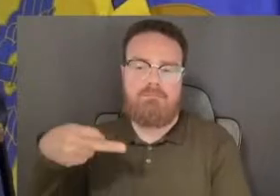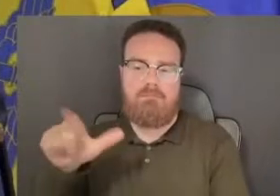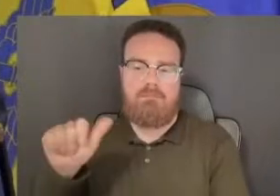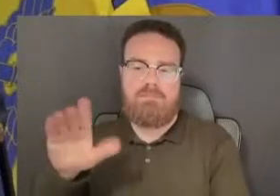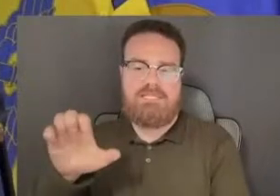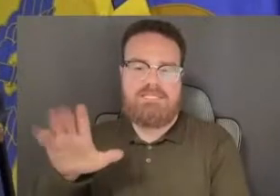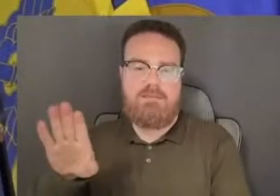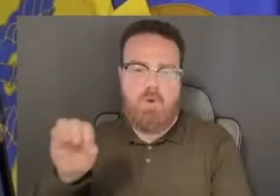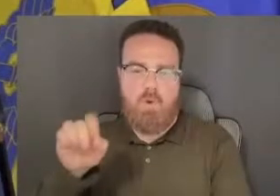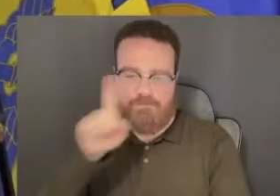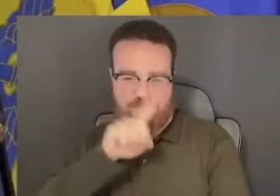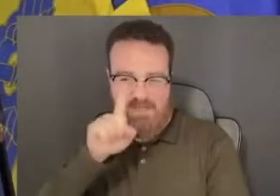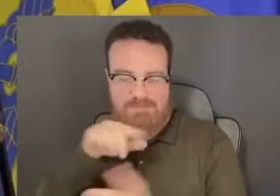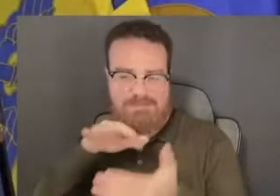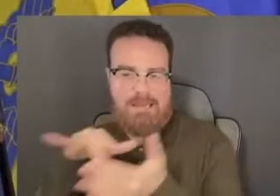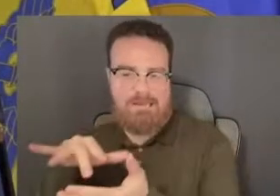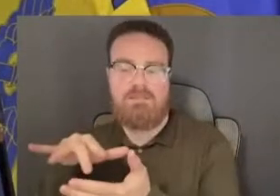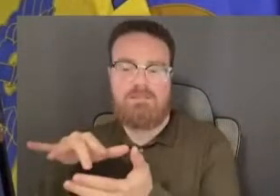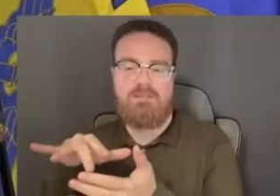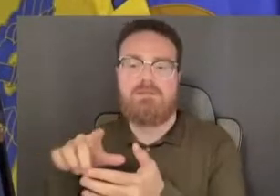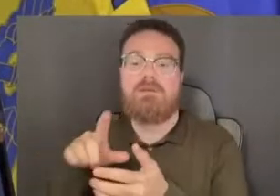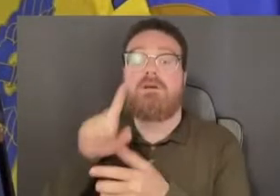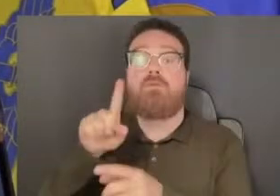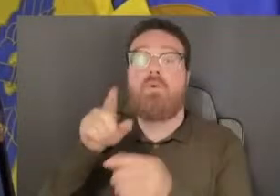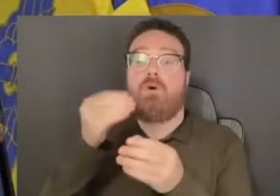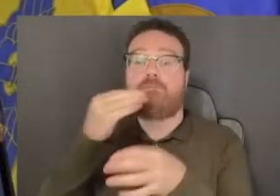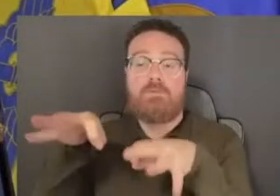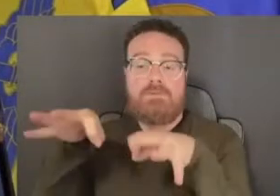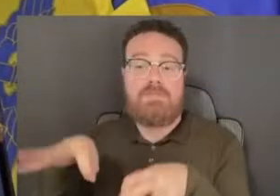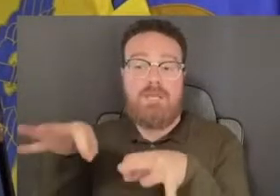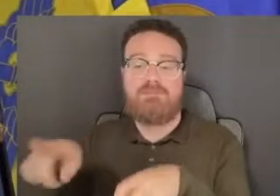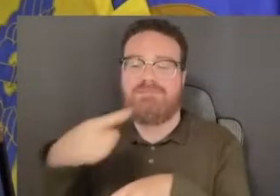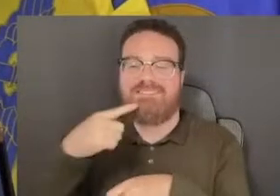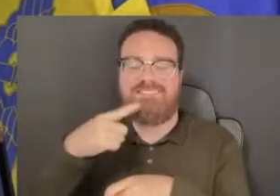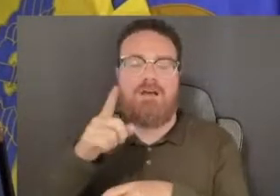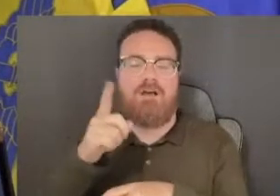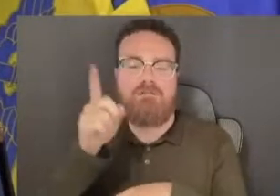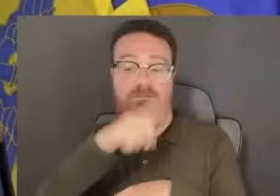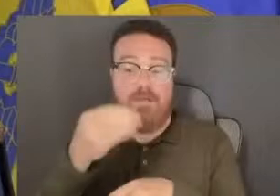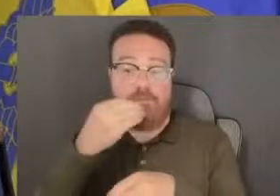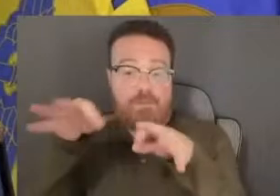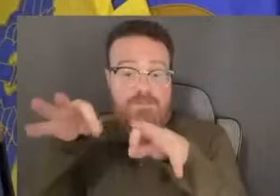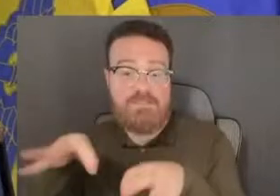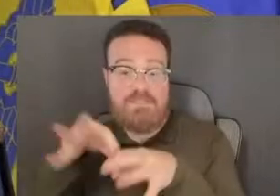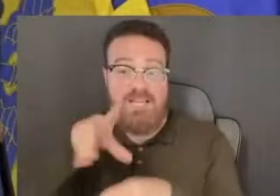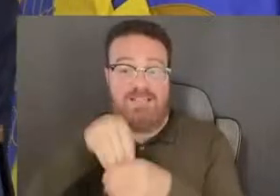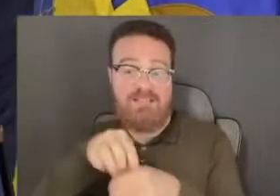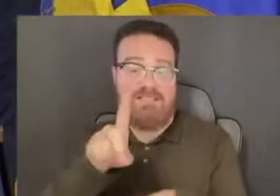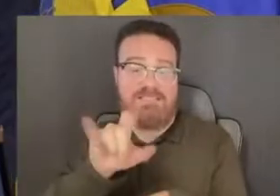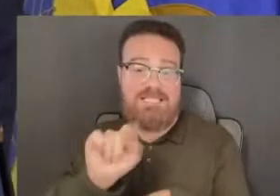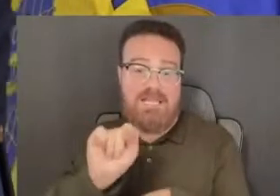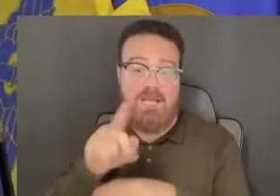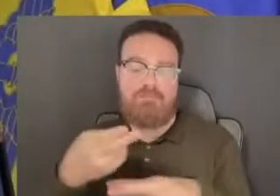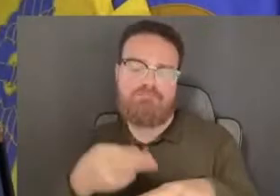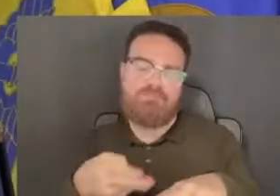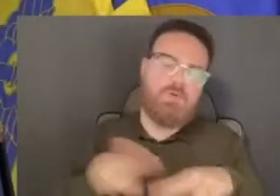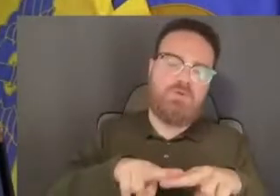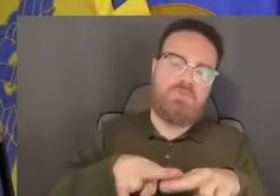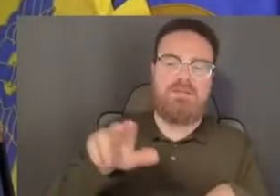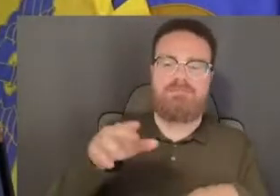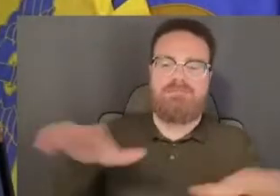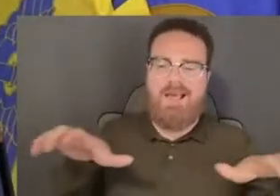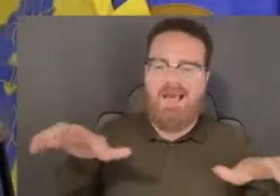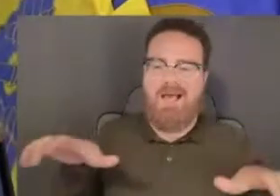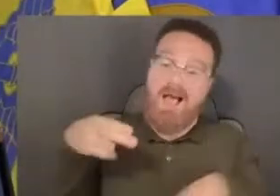and concluded that artificial colors in the diet, quote, result in increased hyperactivity. So why